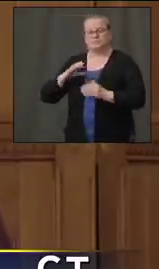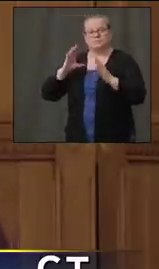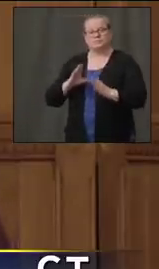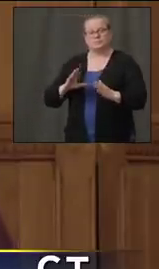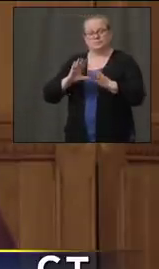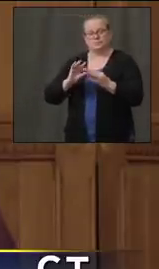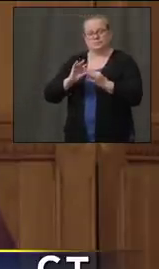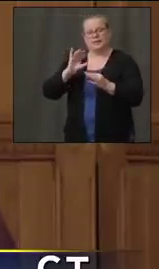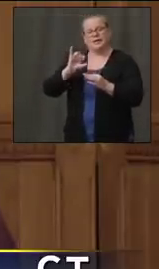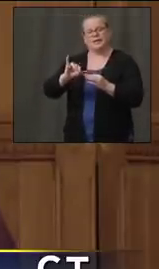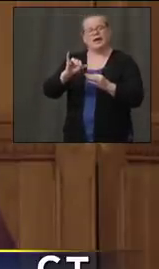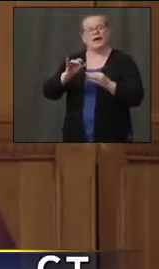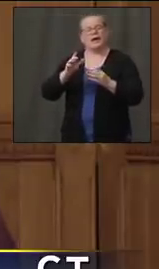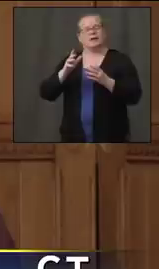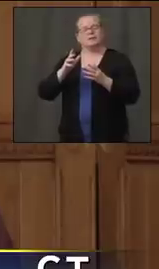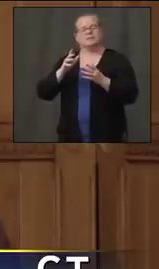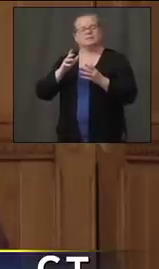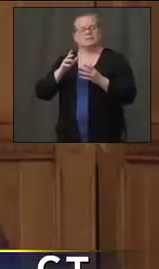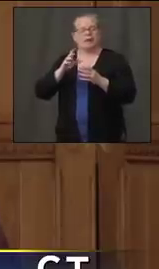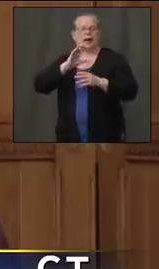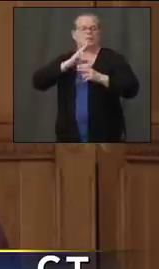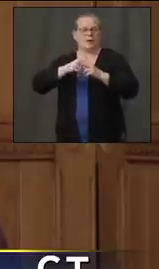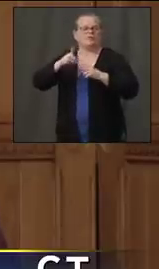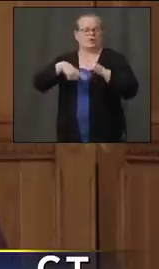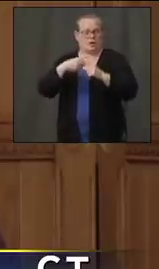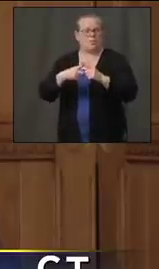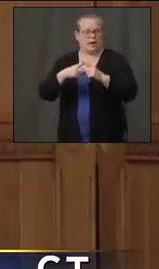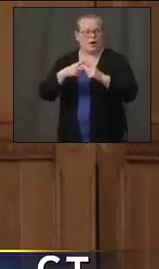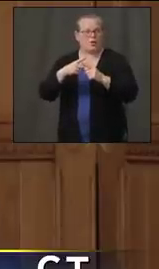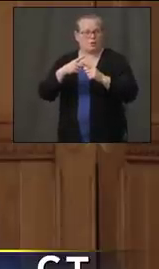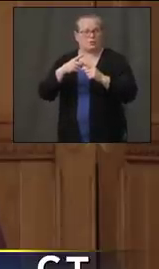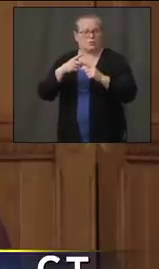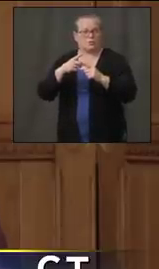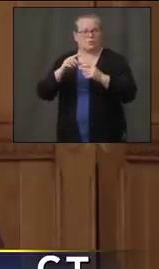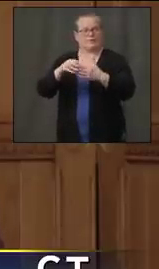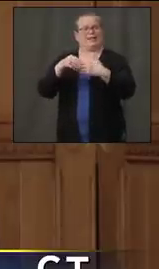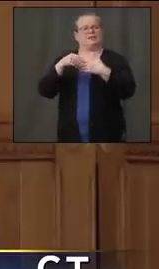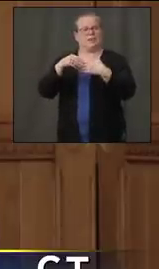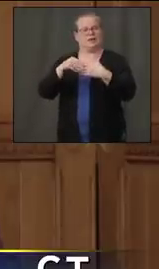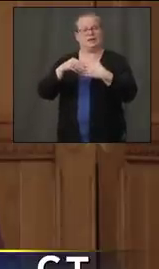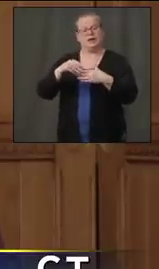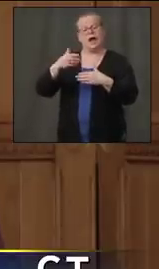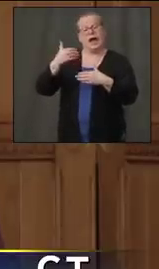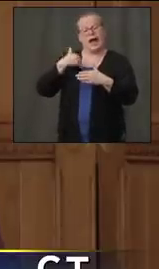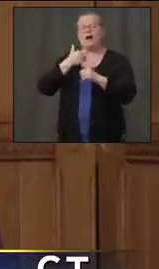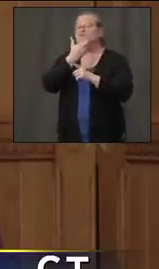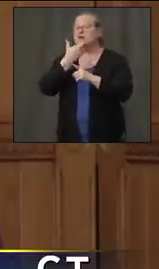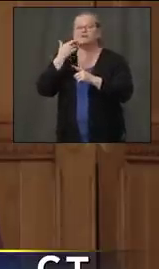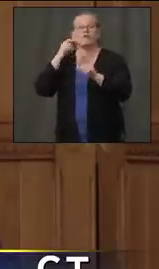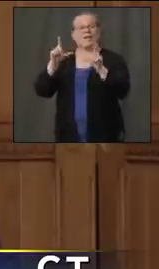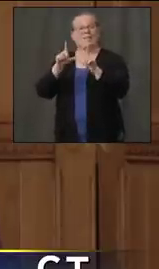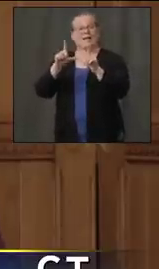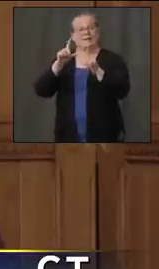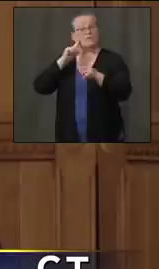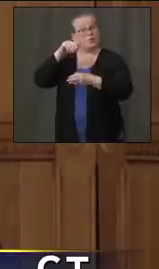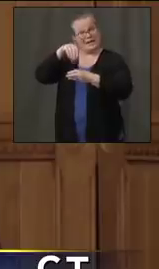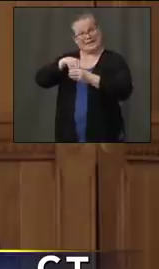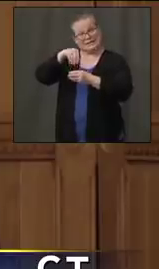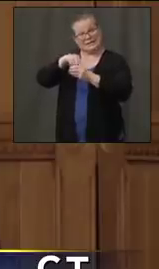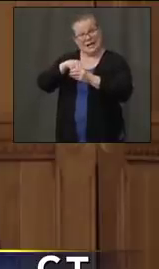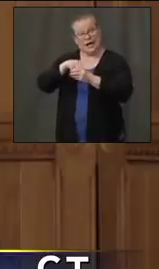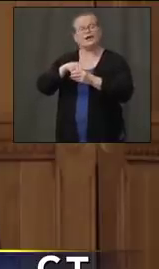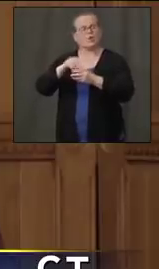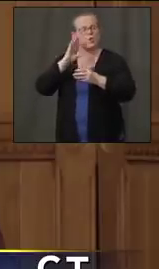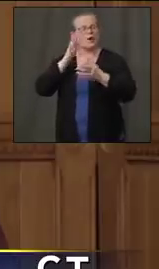for DCP licenses using your indoor license outdoors. We are trying to fast track with the municipalities to